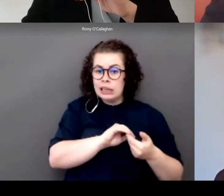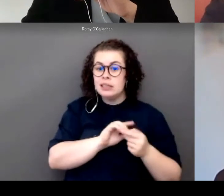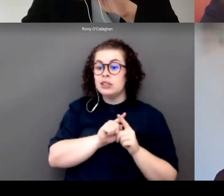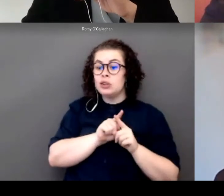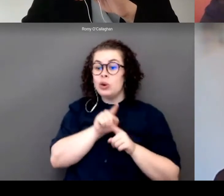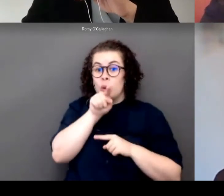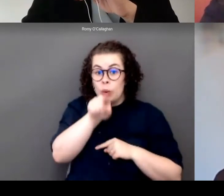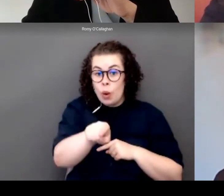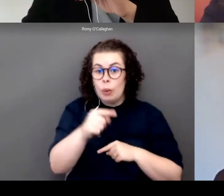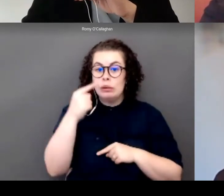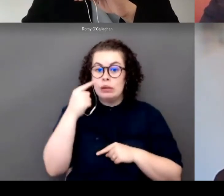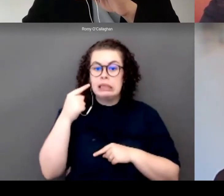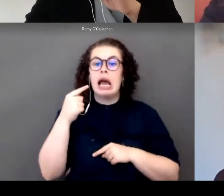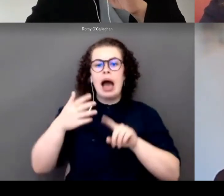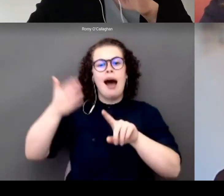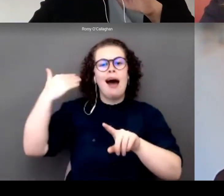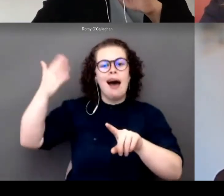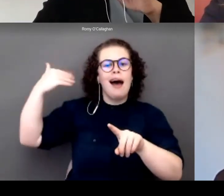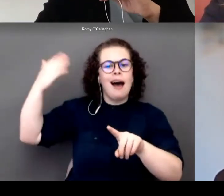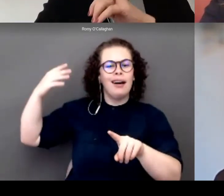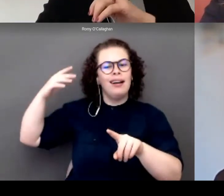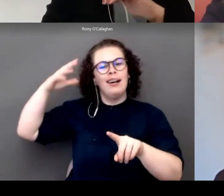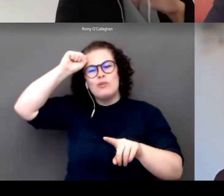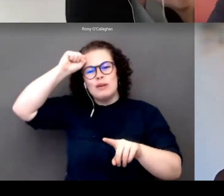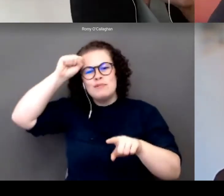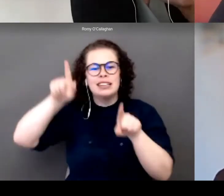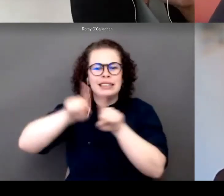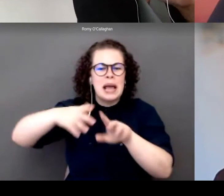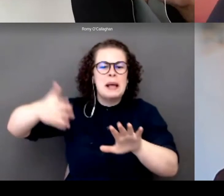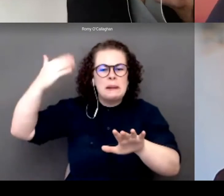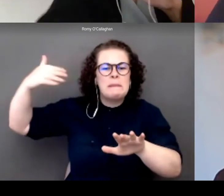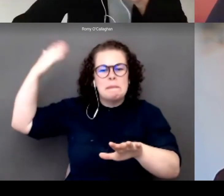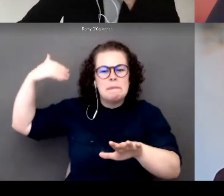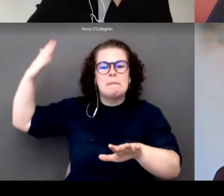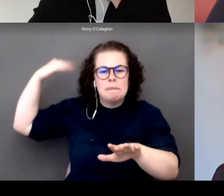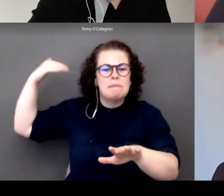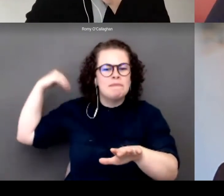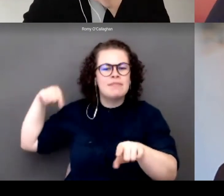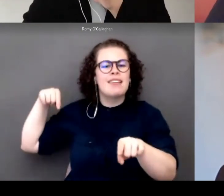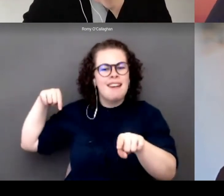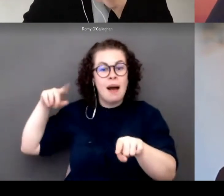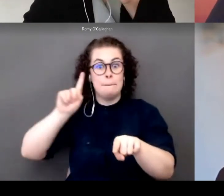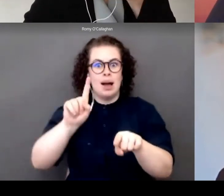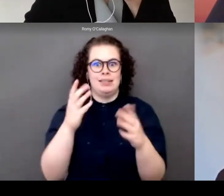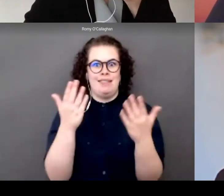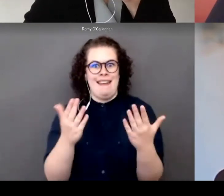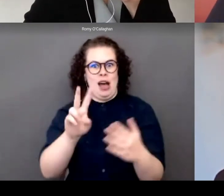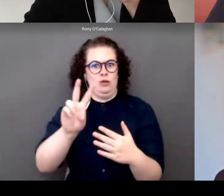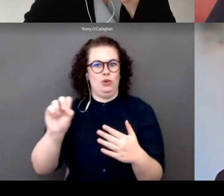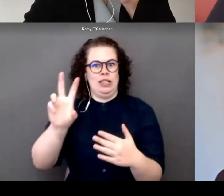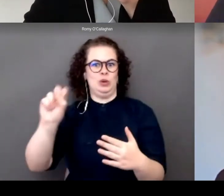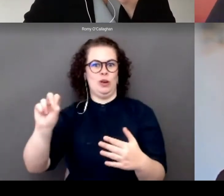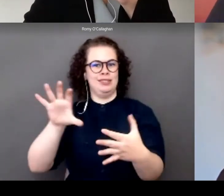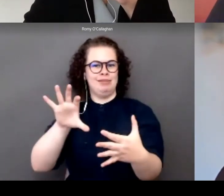heritage and the new reuse of the cultural heritage in the modern world. So